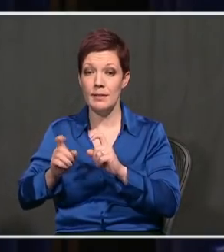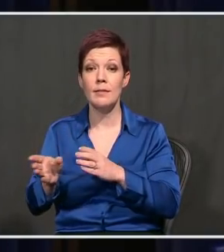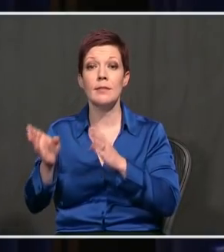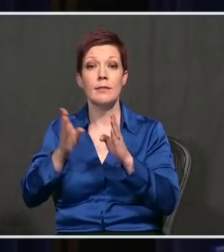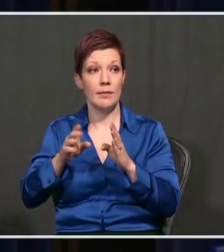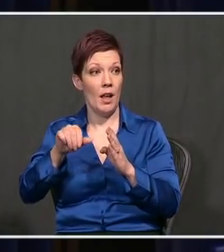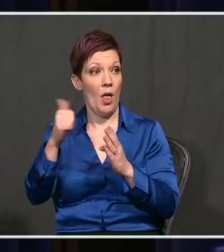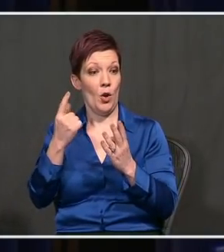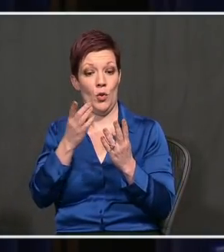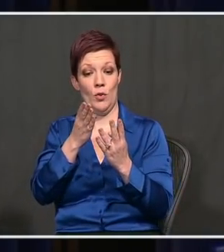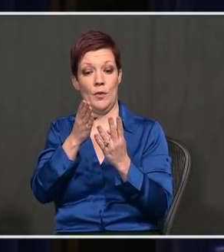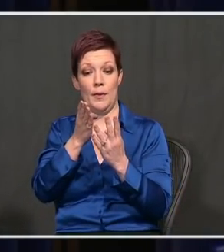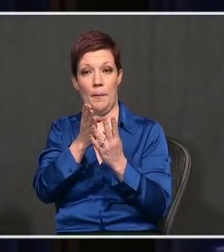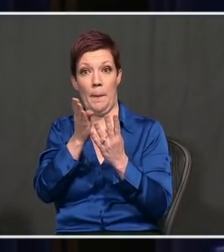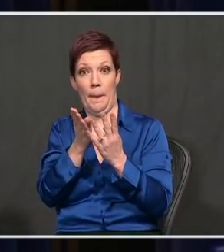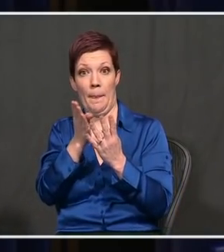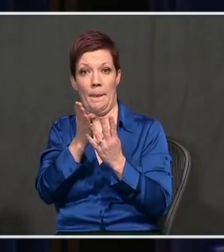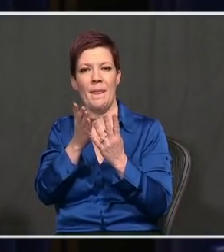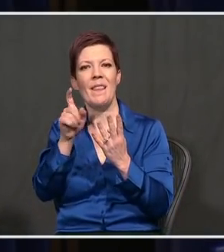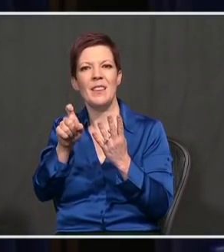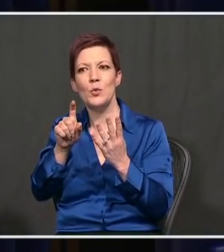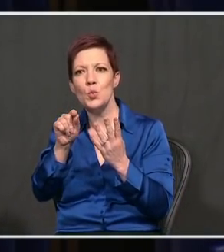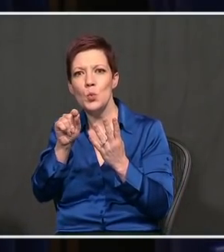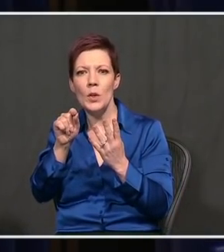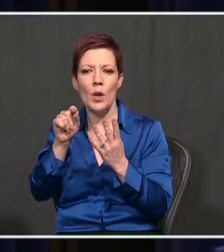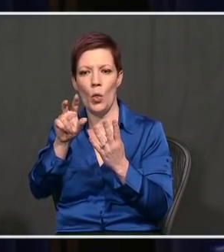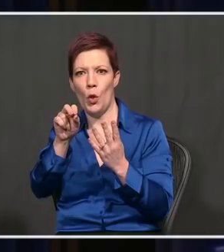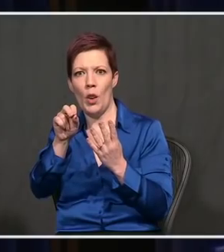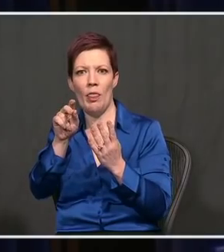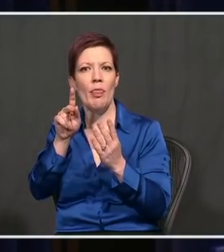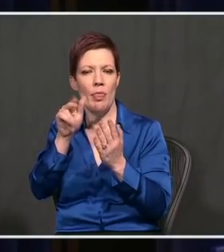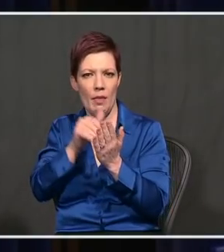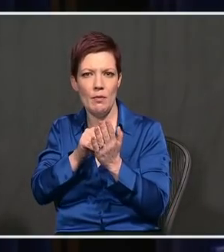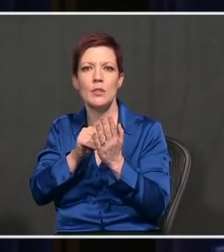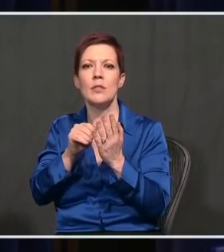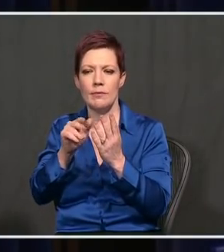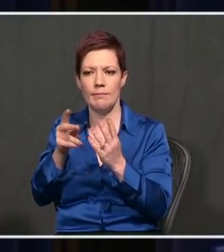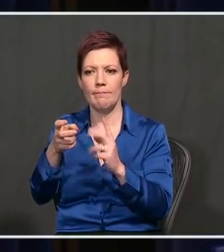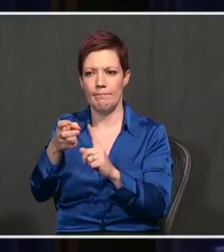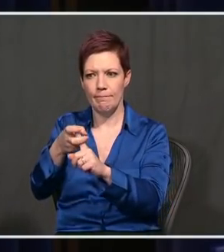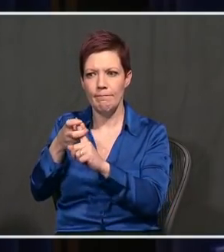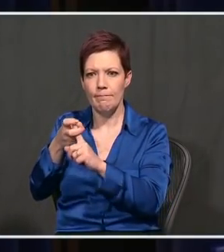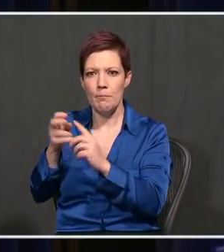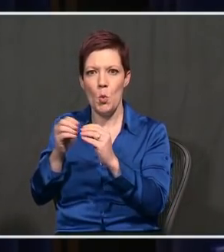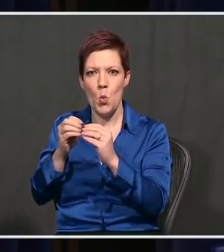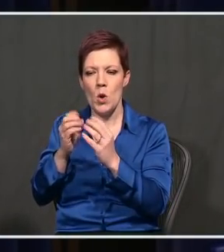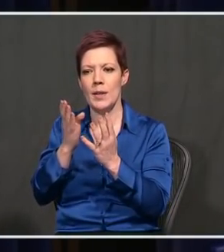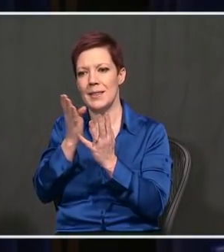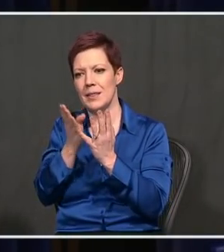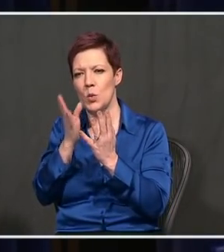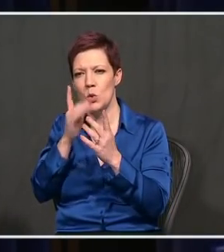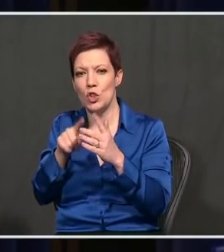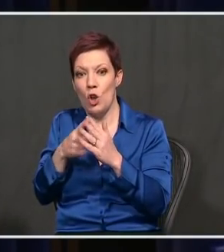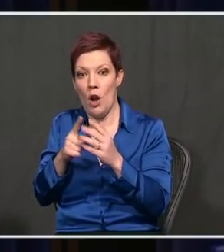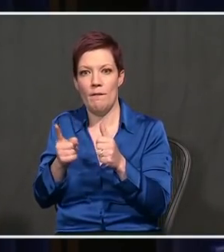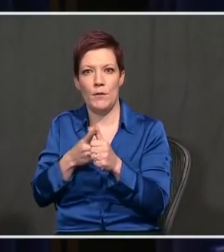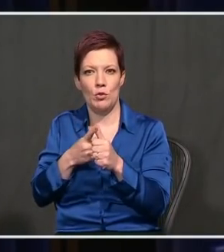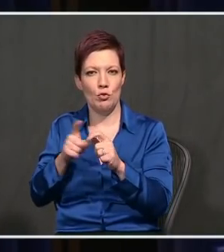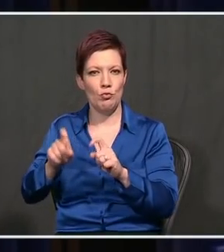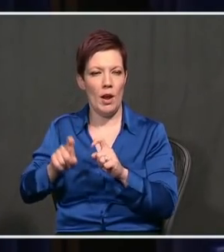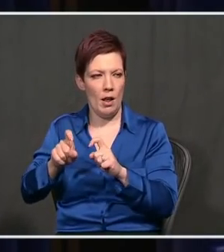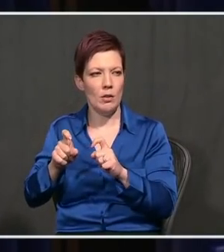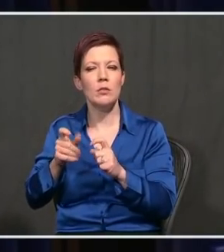vaccines are going to start their phase 3 trials in the next few weeks. So we need all of you,